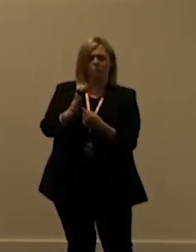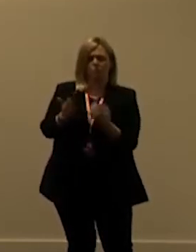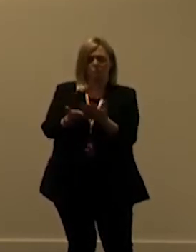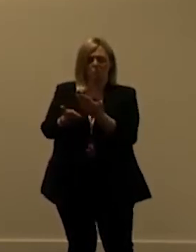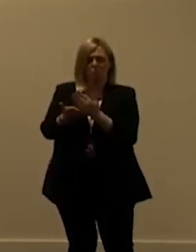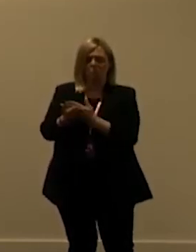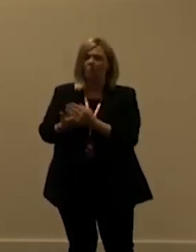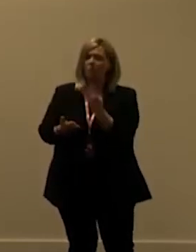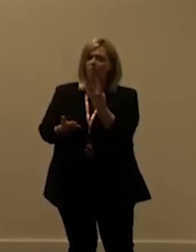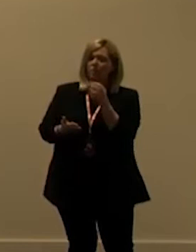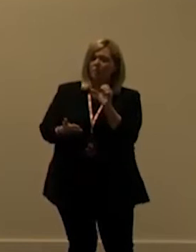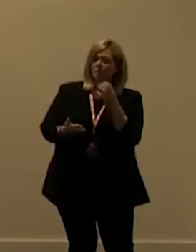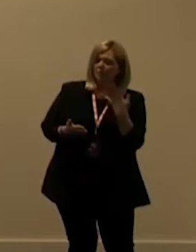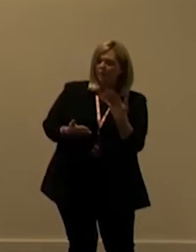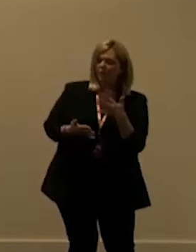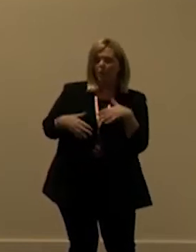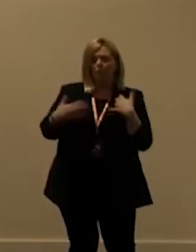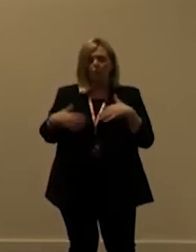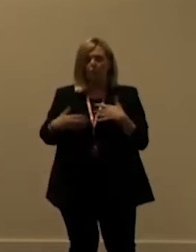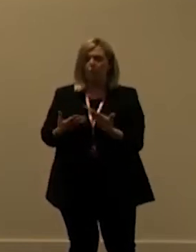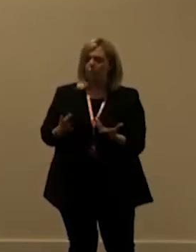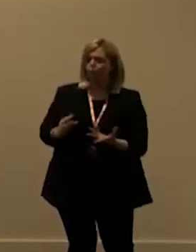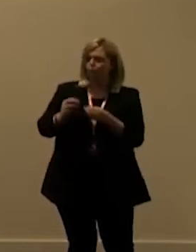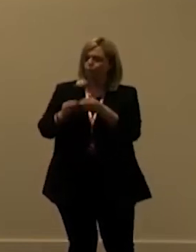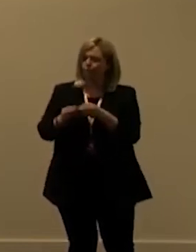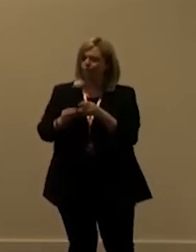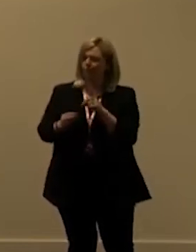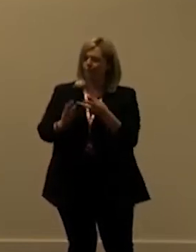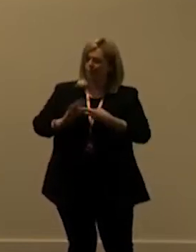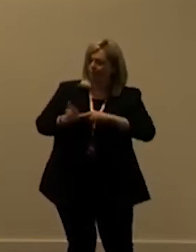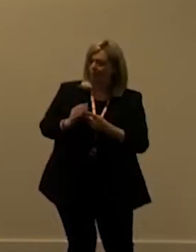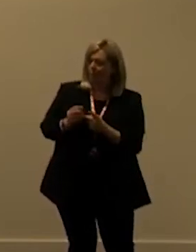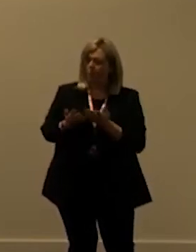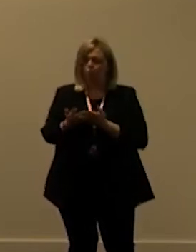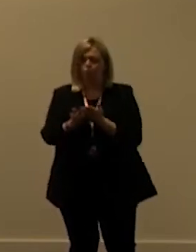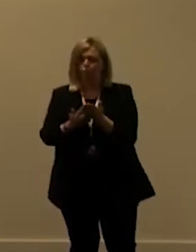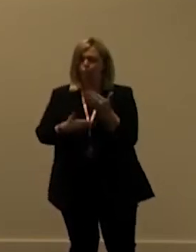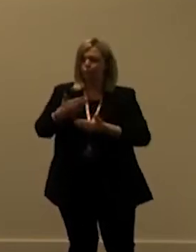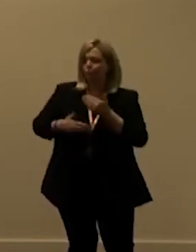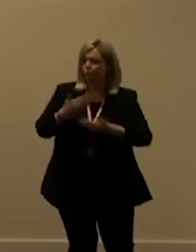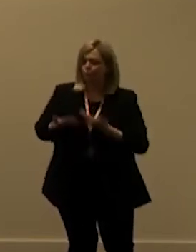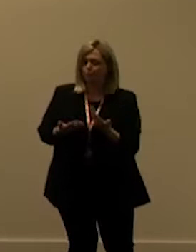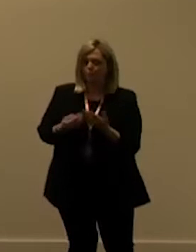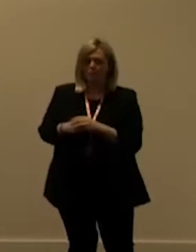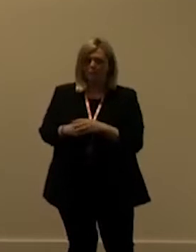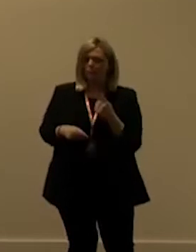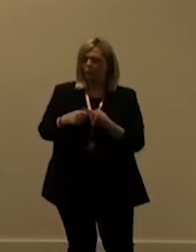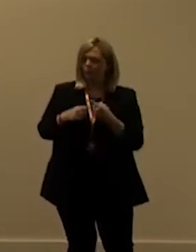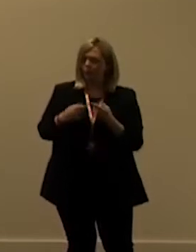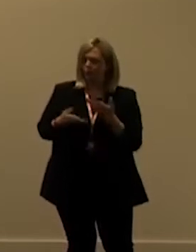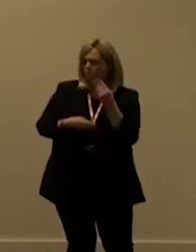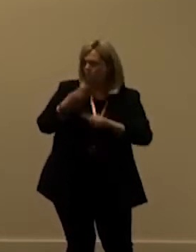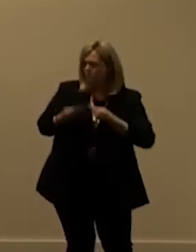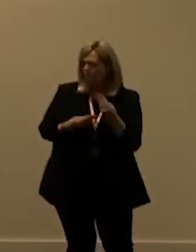to say that the 365 DSC site was wonderful in helping me put this together. But my plan was to run you through these and quickly talk you